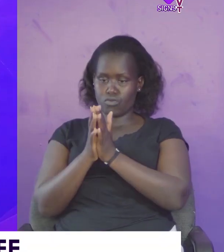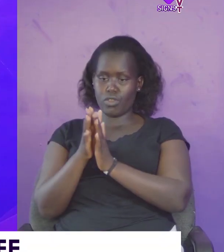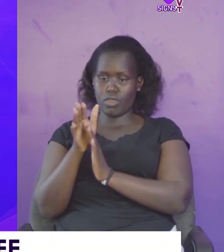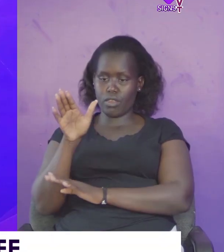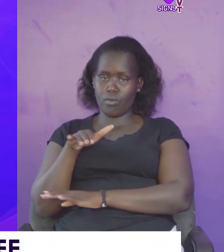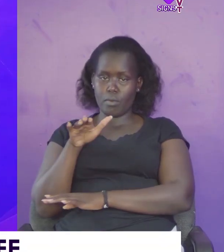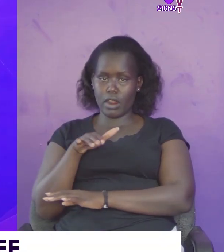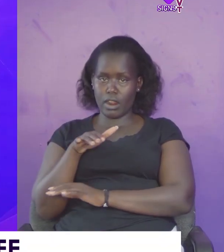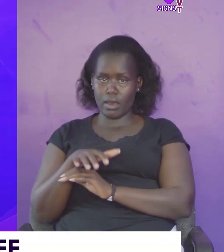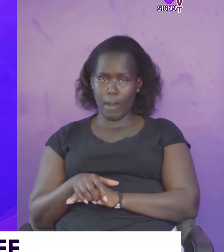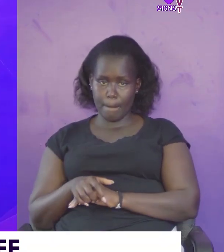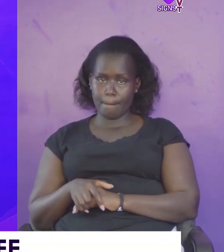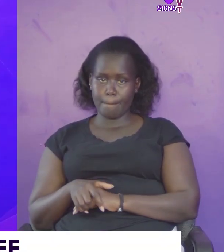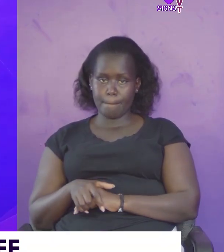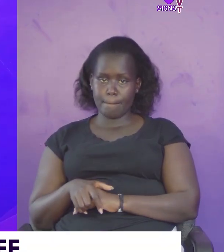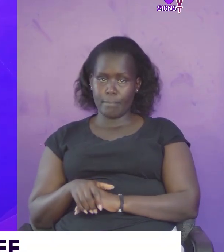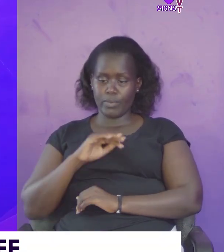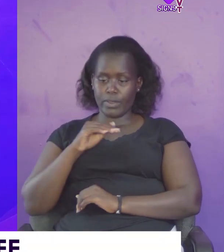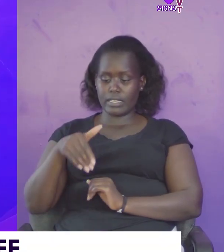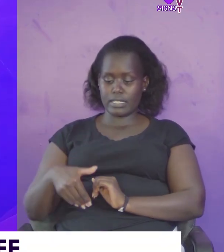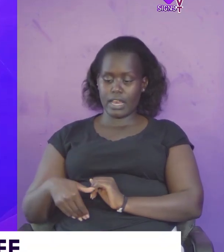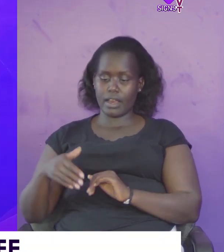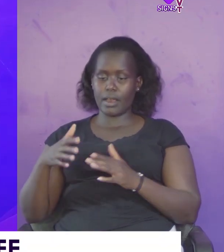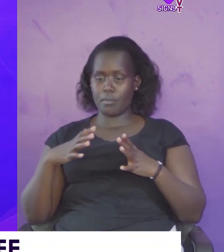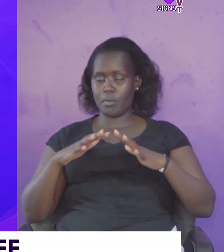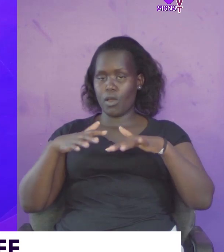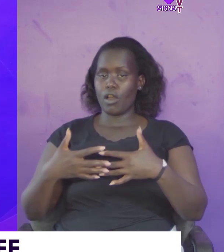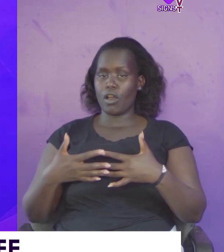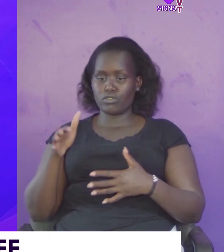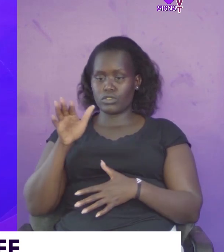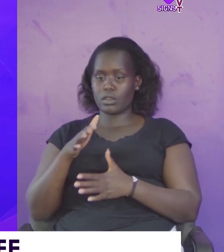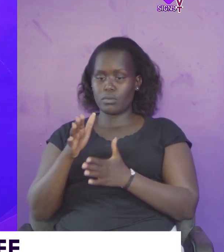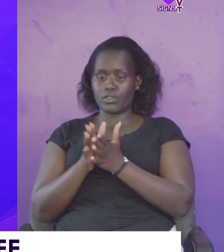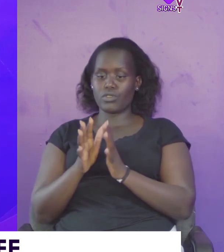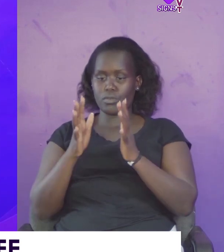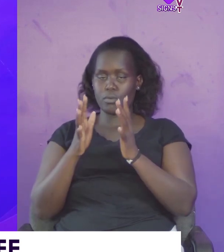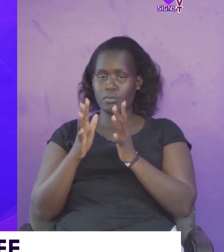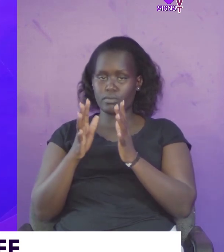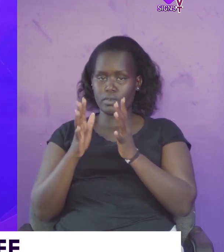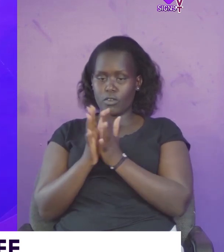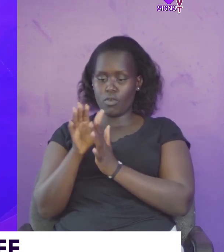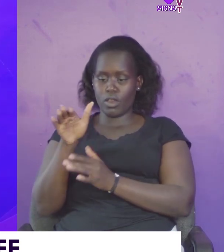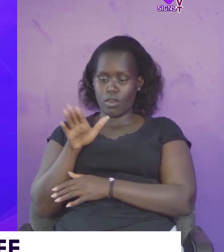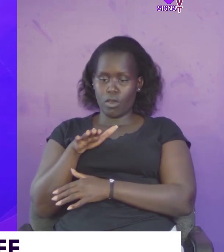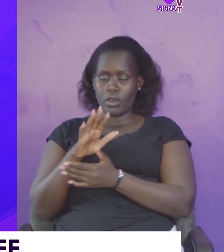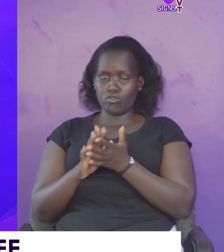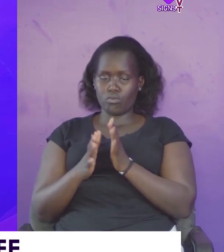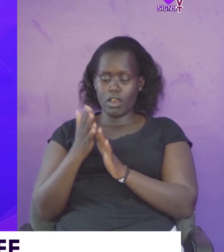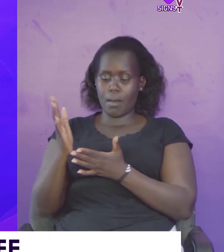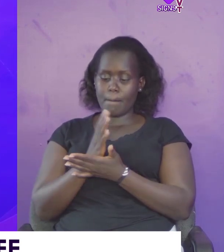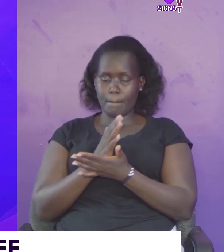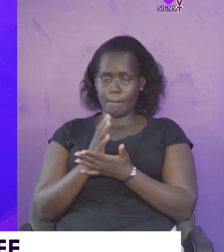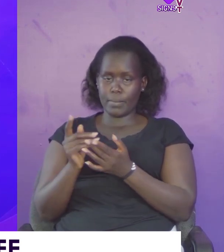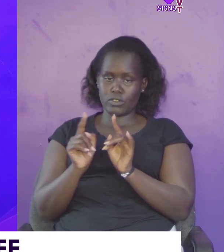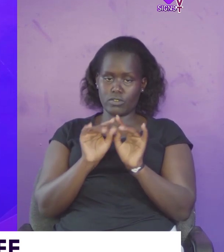women? As young people, how do you celebrate with women to make them also be part of the